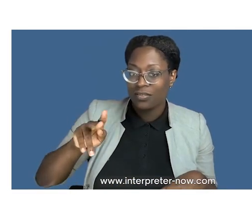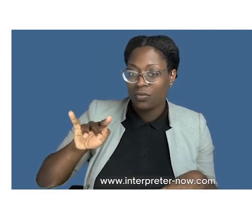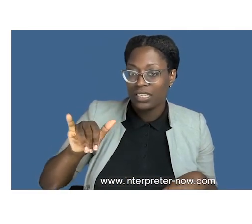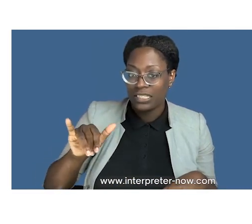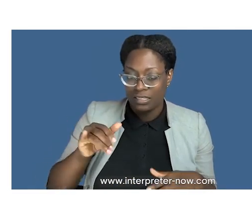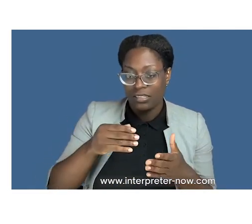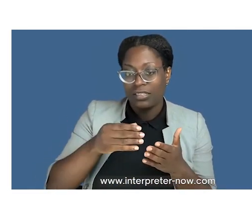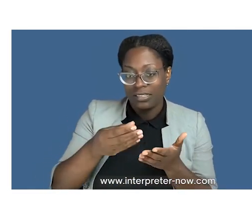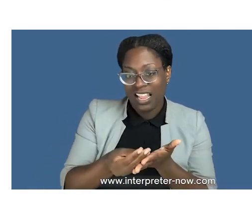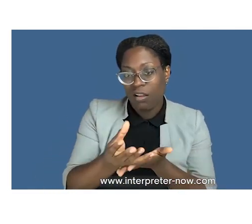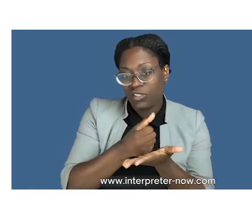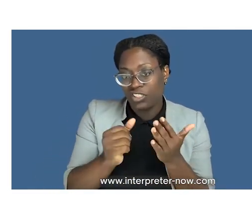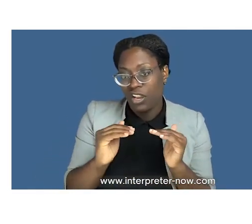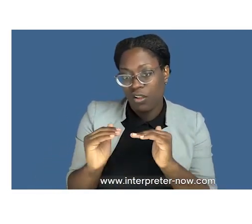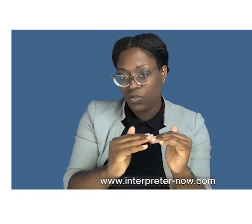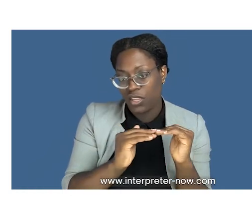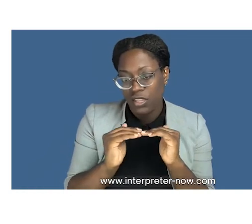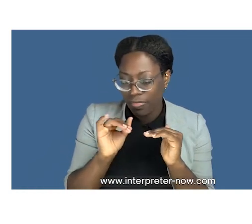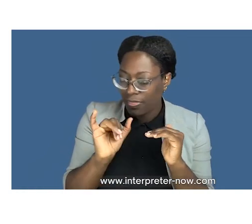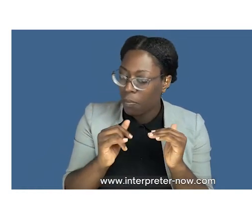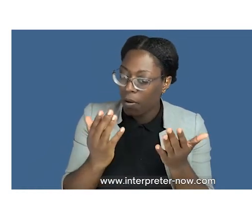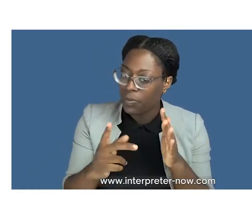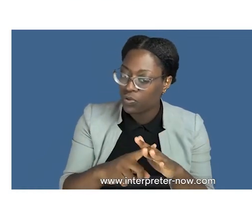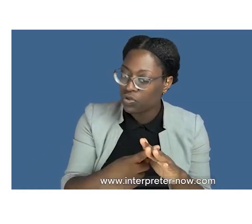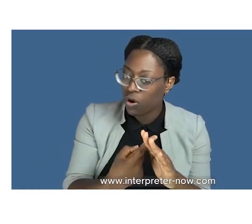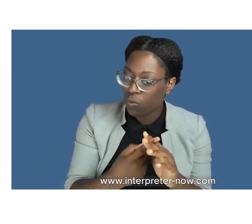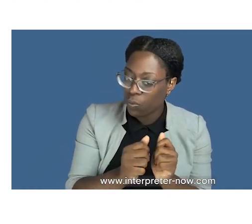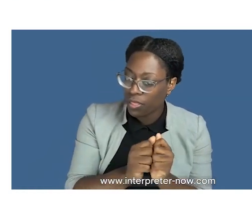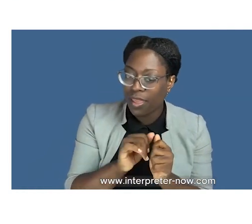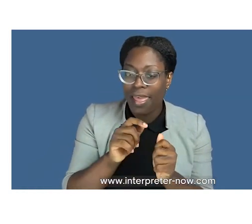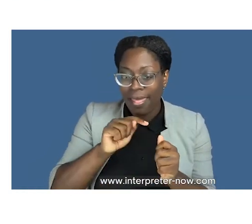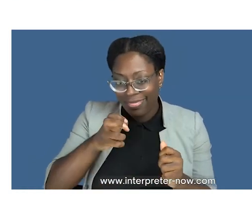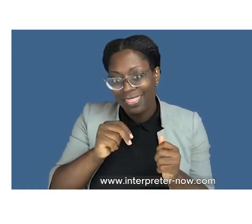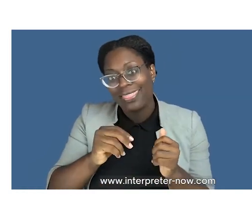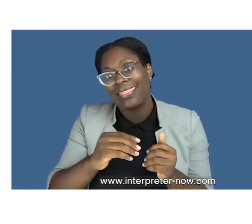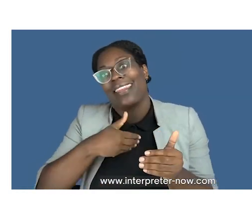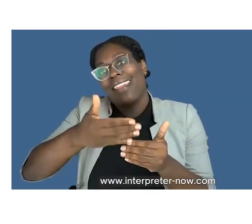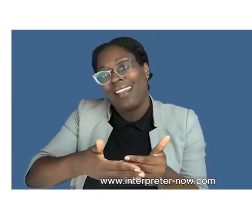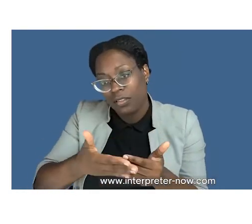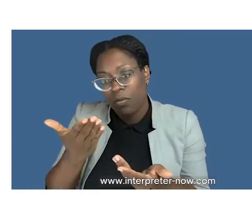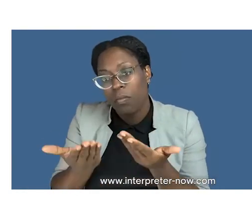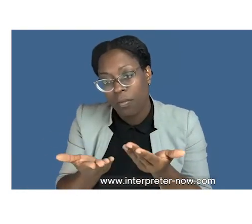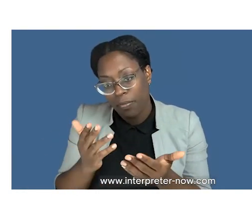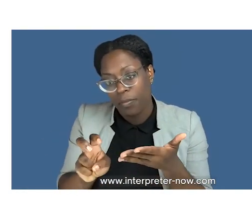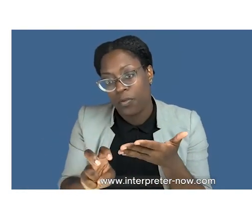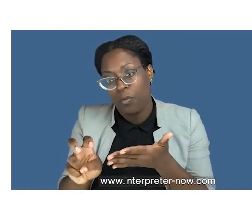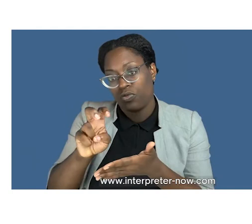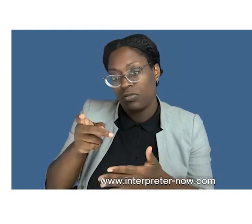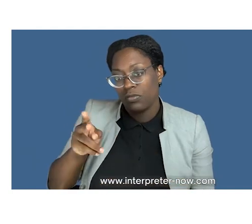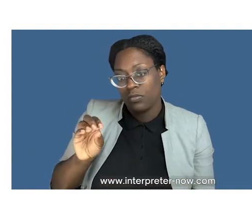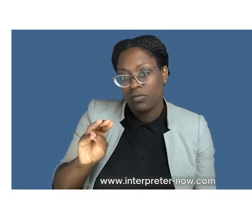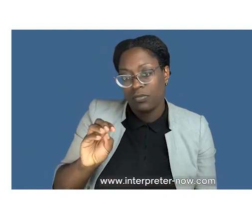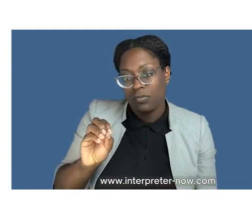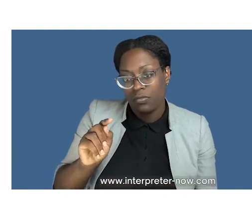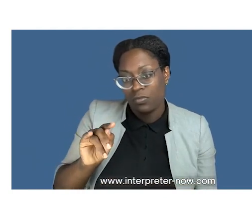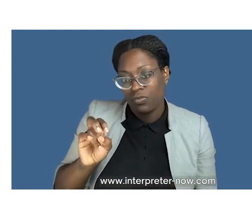equity, I should say, is probably one I'd start with. And then also in promotion equity was the next one that I would start